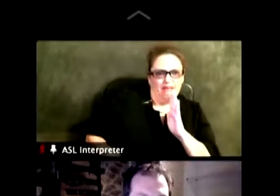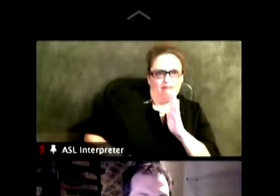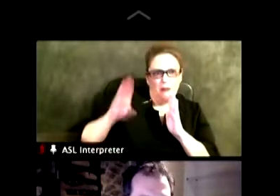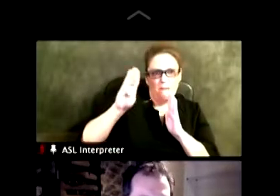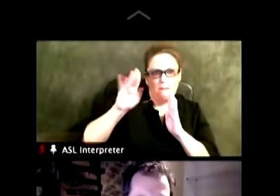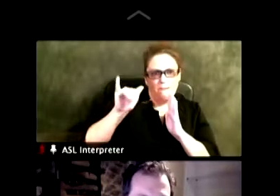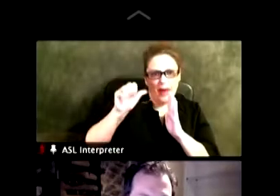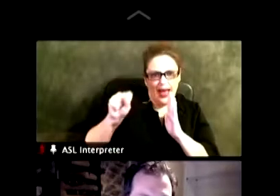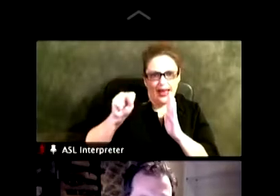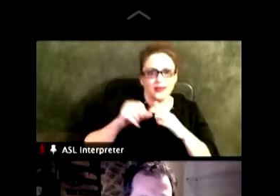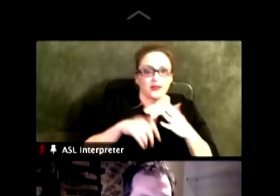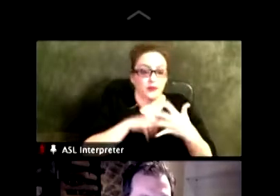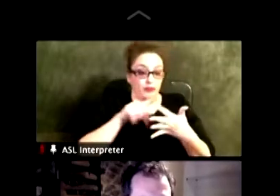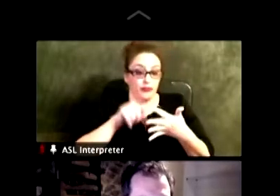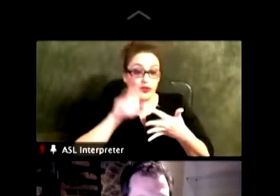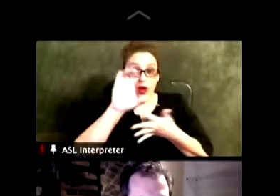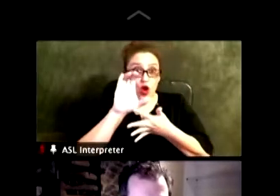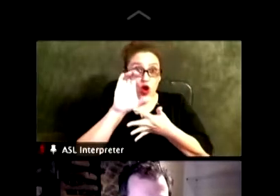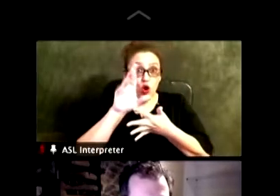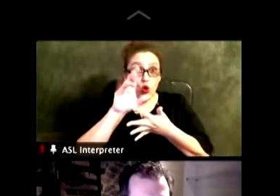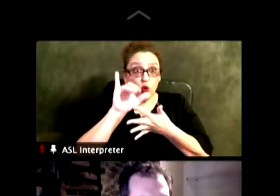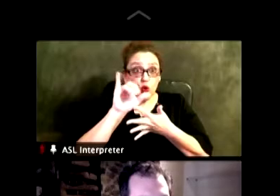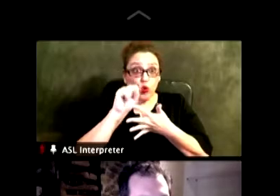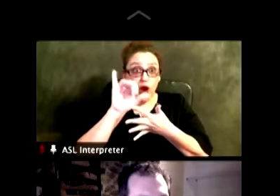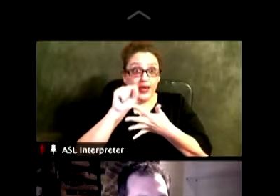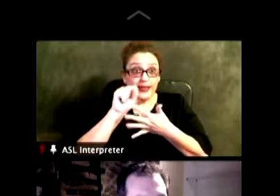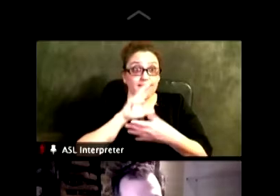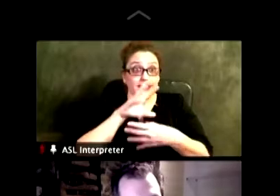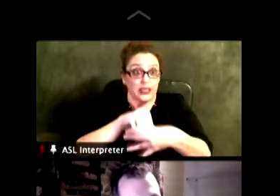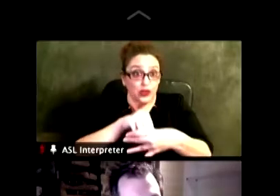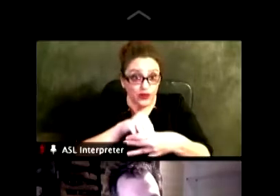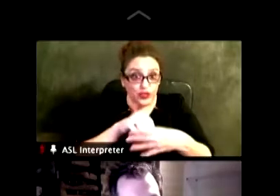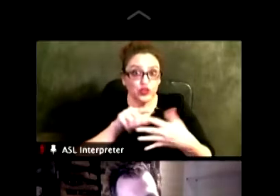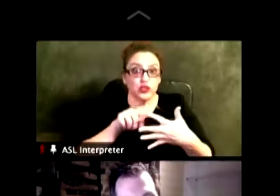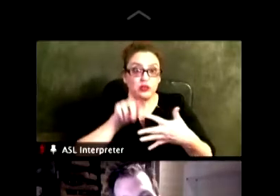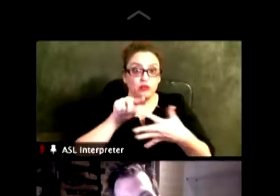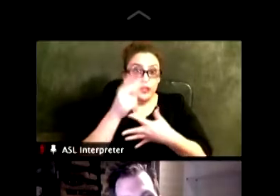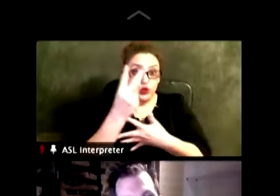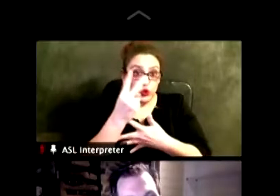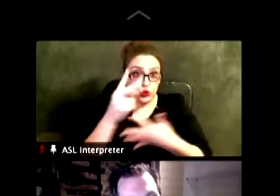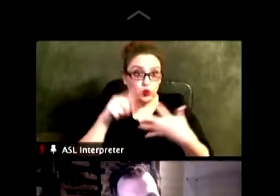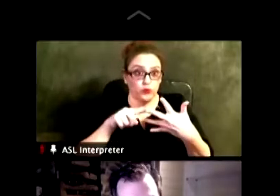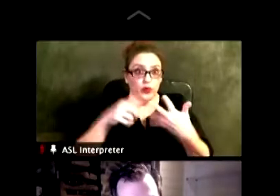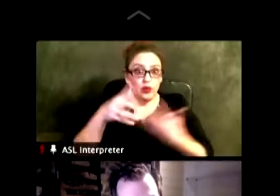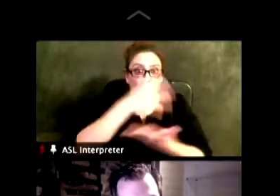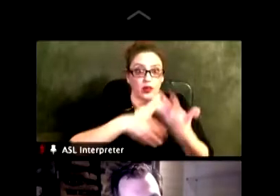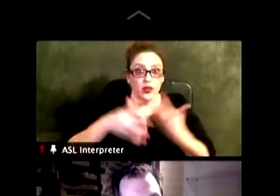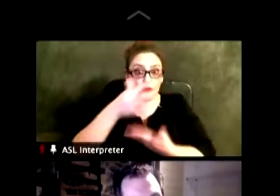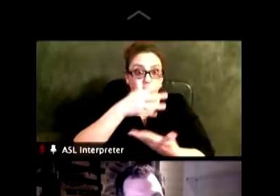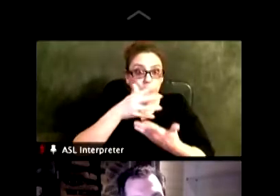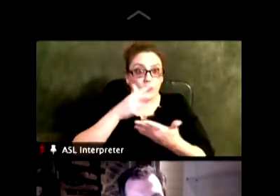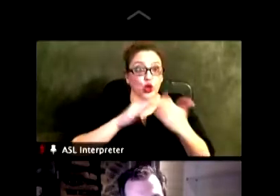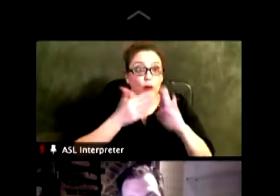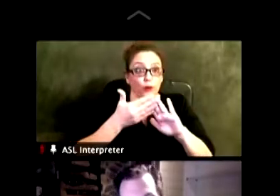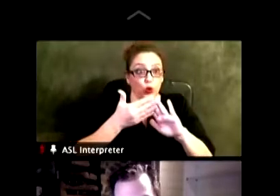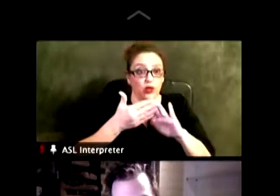crisis intervention, please press 2. If it's community interaction, please press 3. If